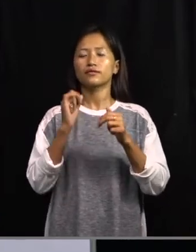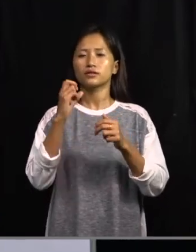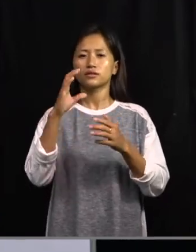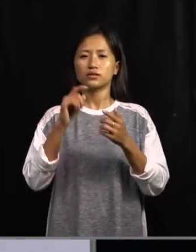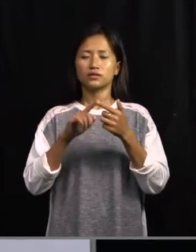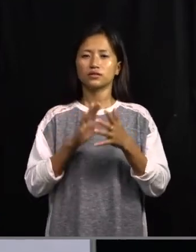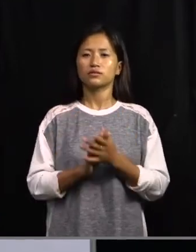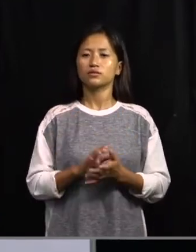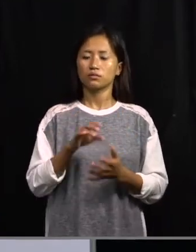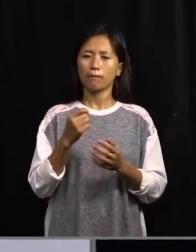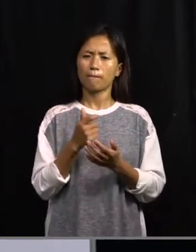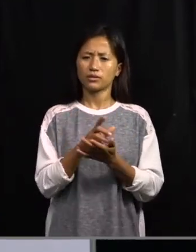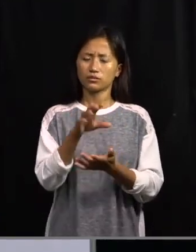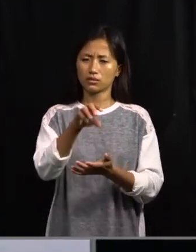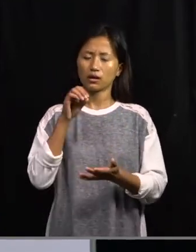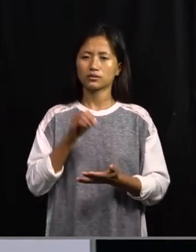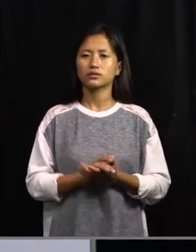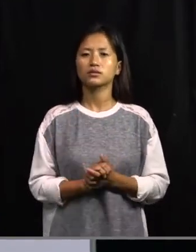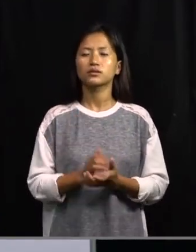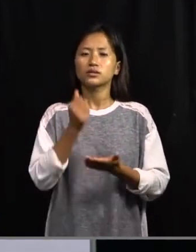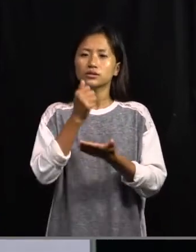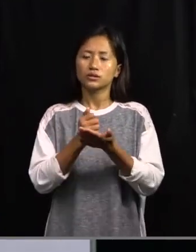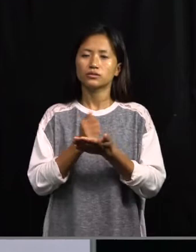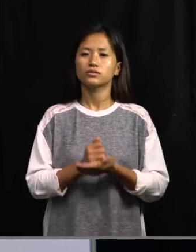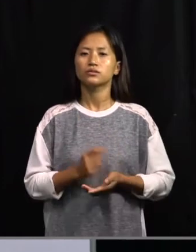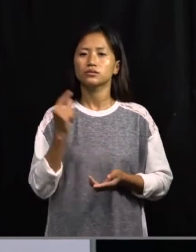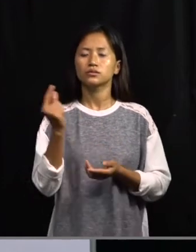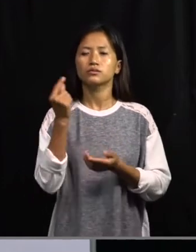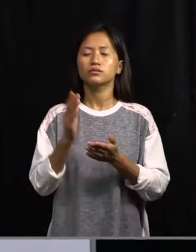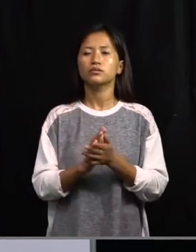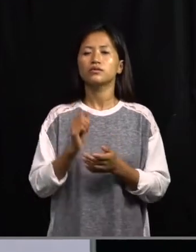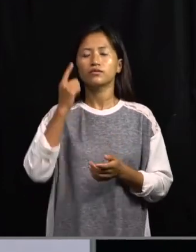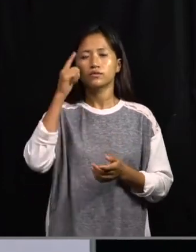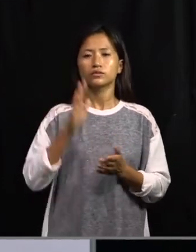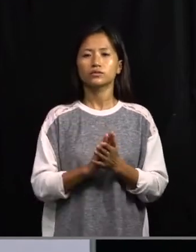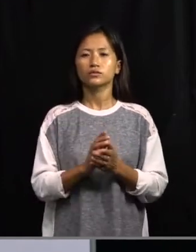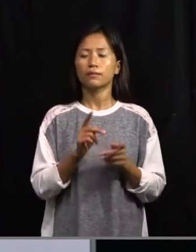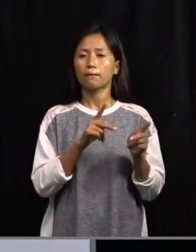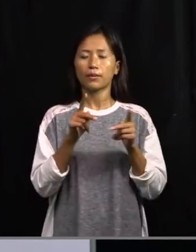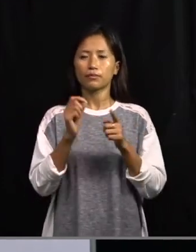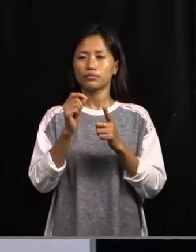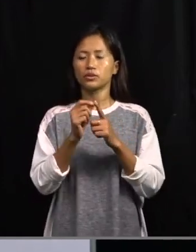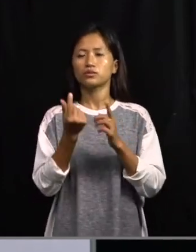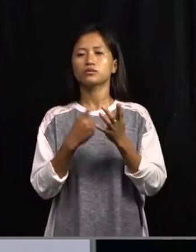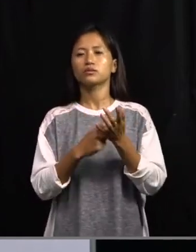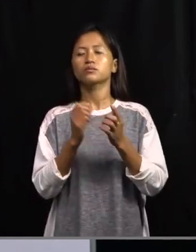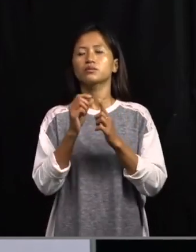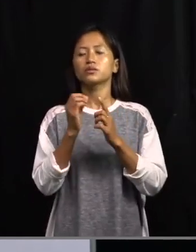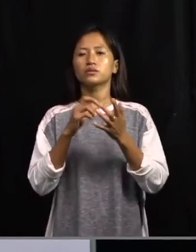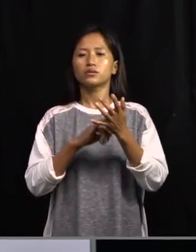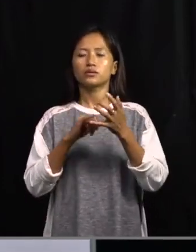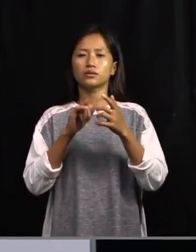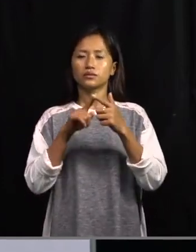so collected under this taxation should be used only for the purpose for which it is collected.